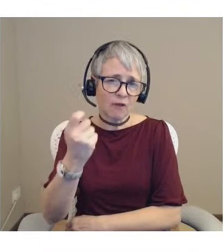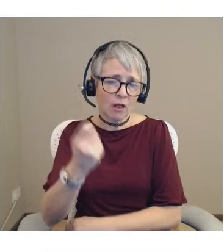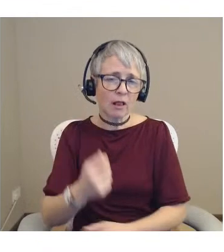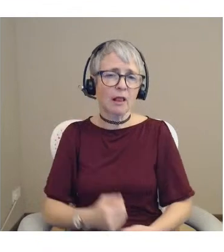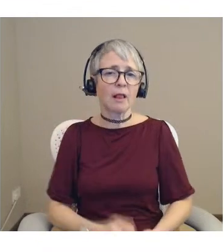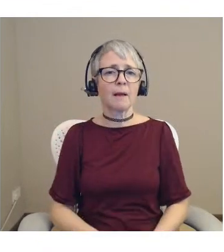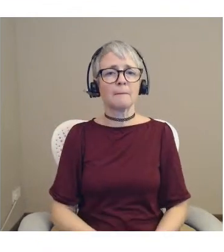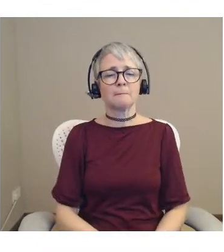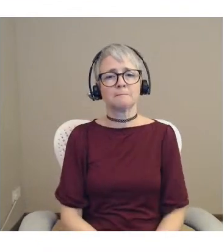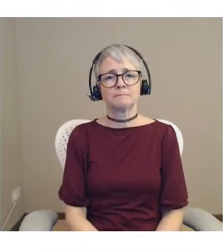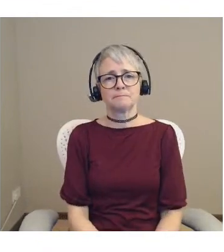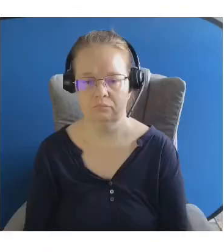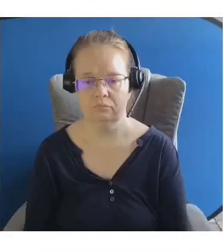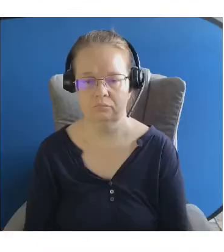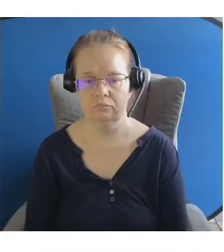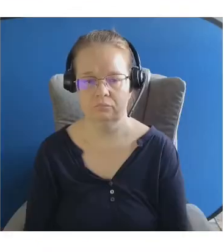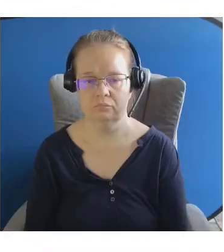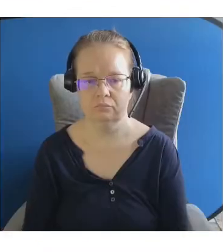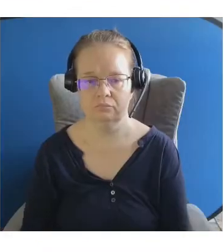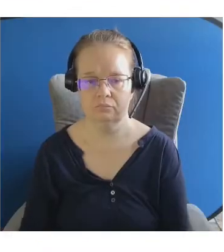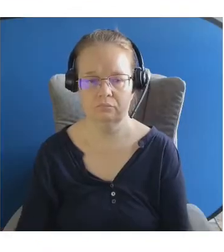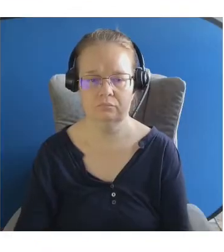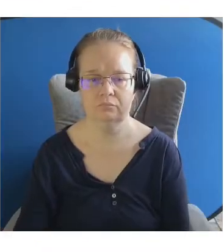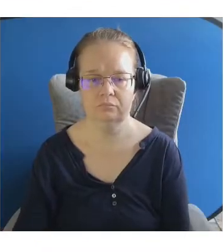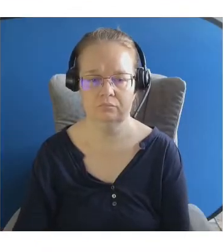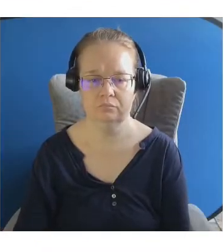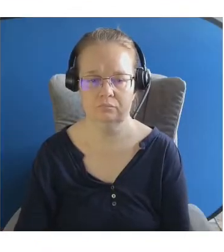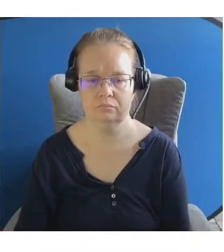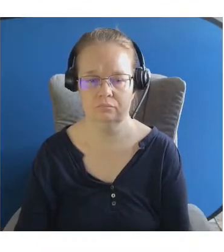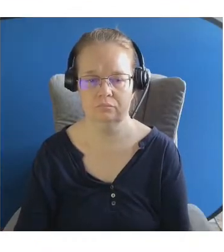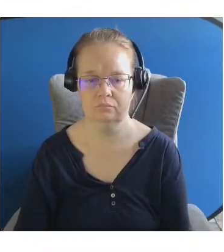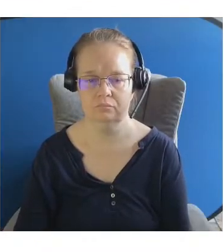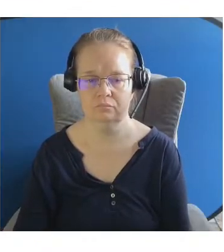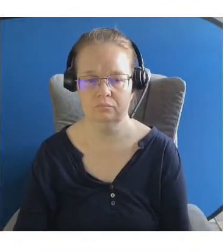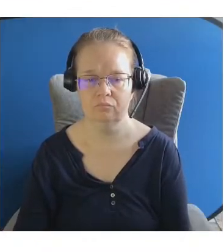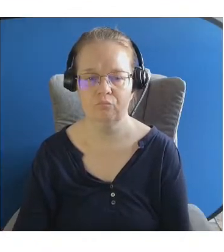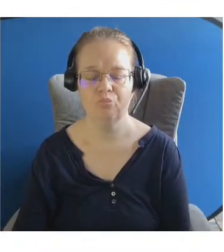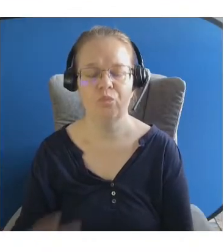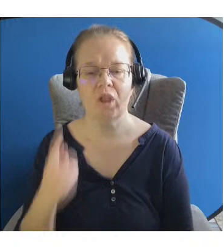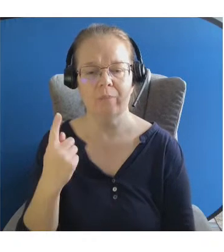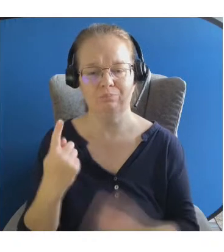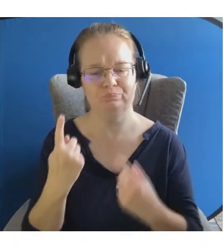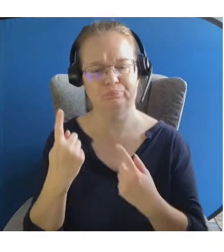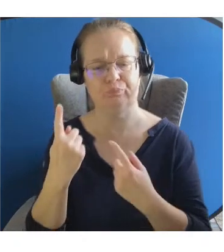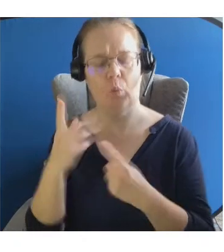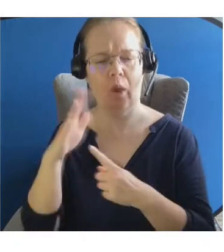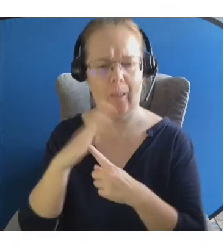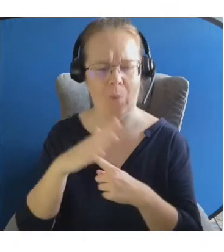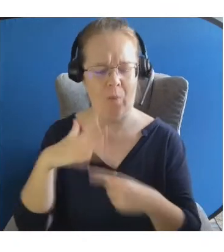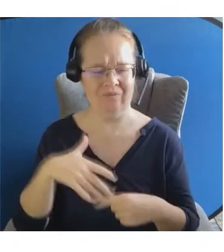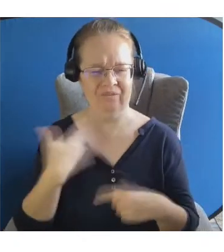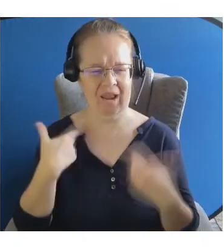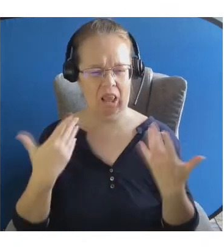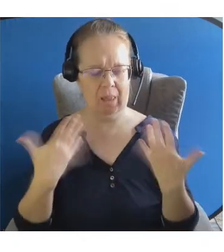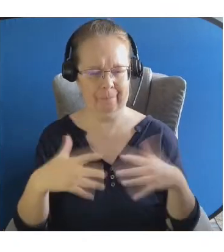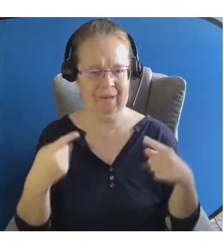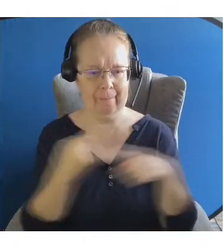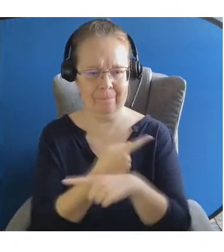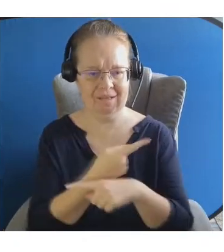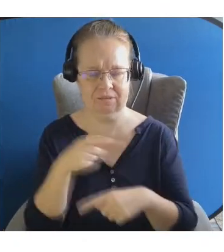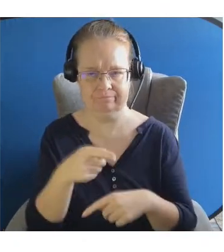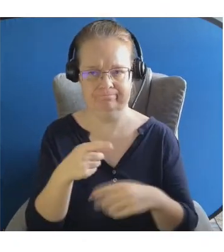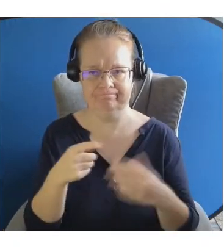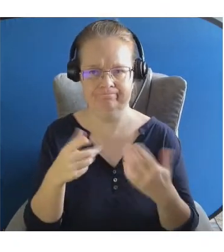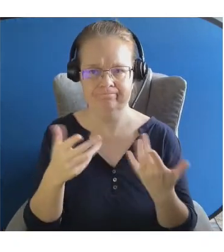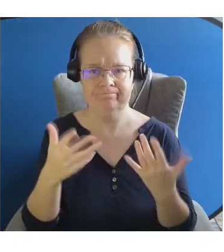aspect that was missed, in our opinion, is that it does not create a stronger focal point